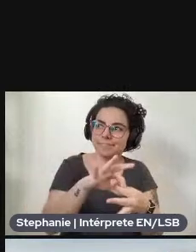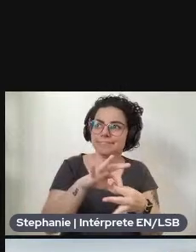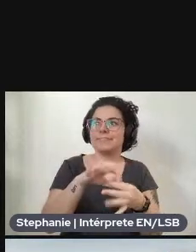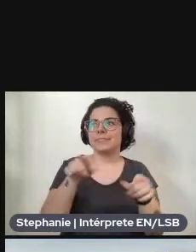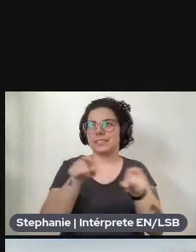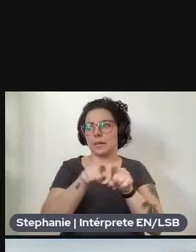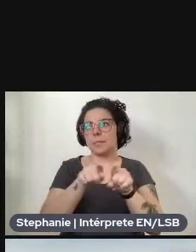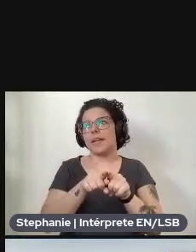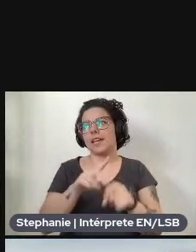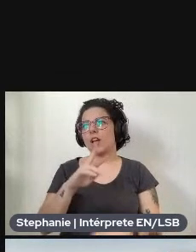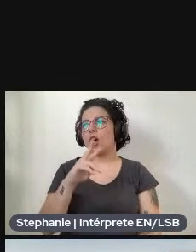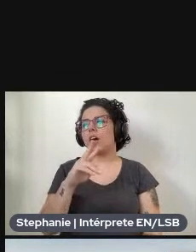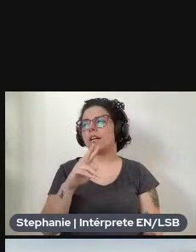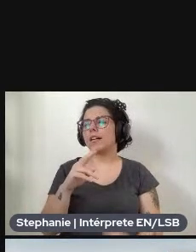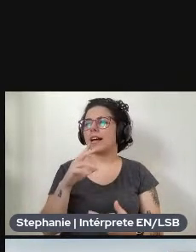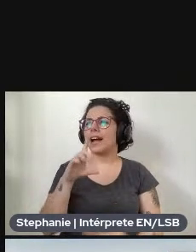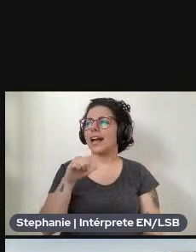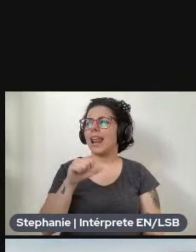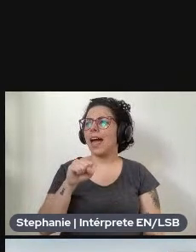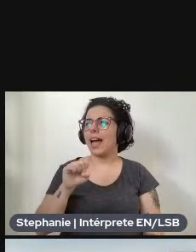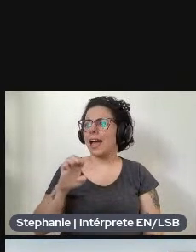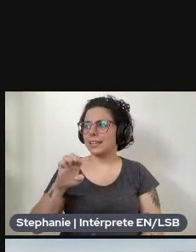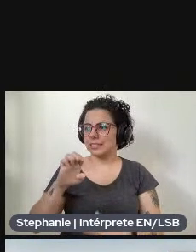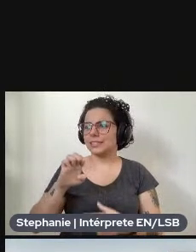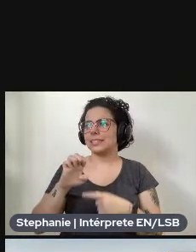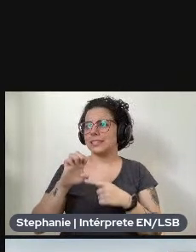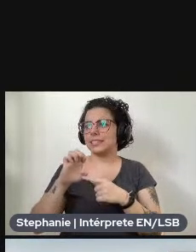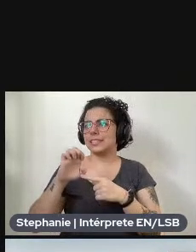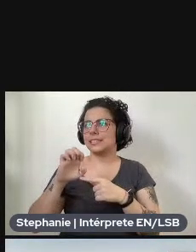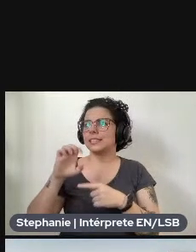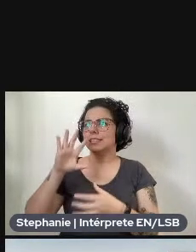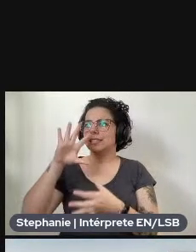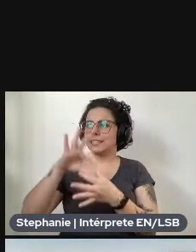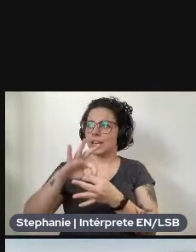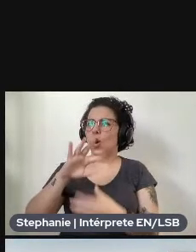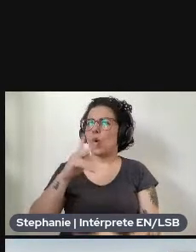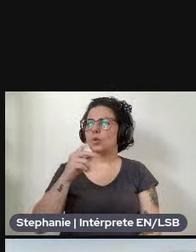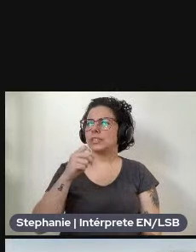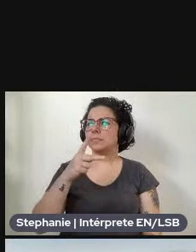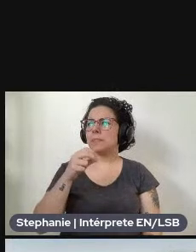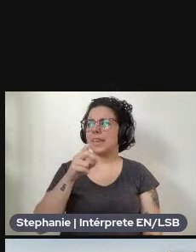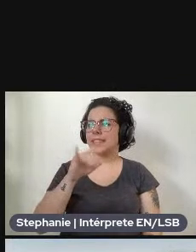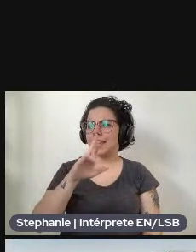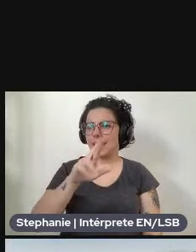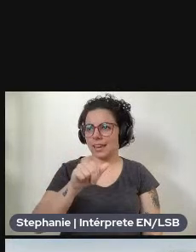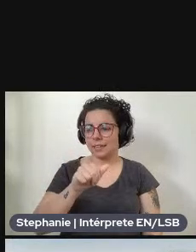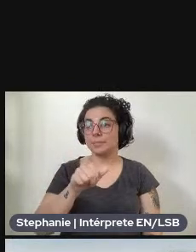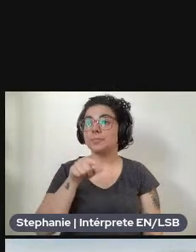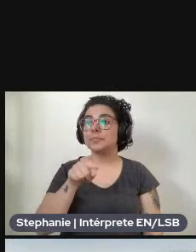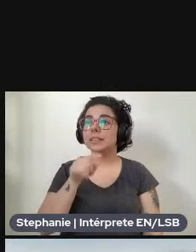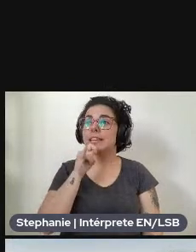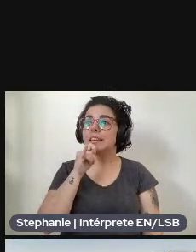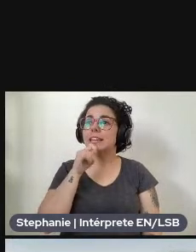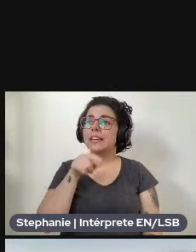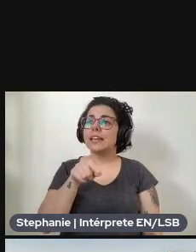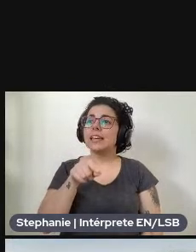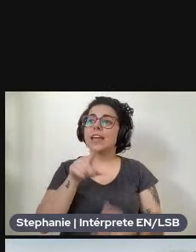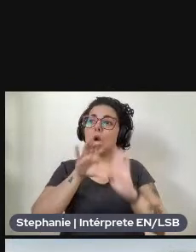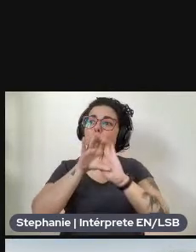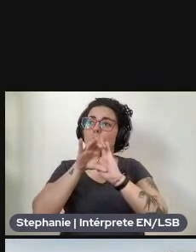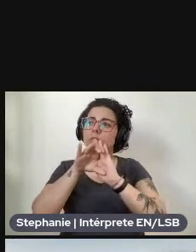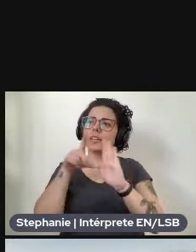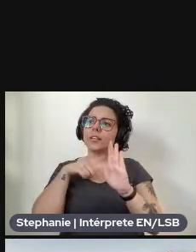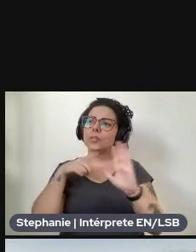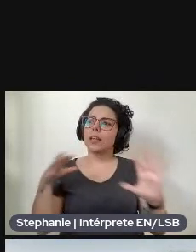expansion. And then this conception of language change set a tone for the subsequent model of